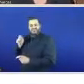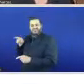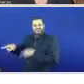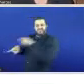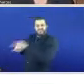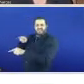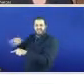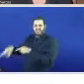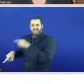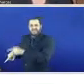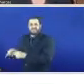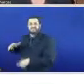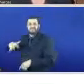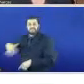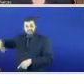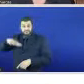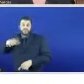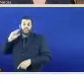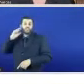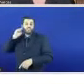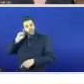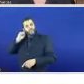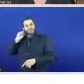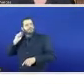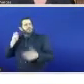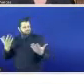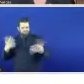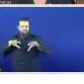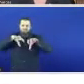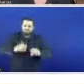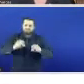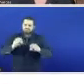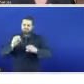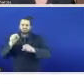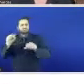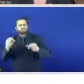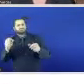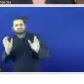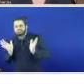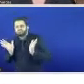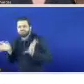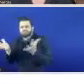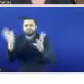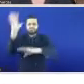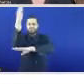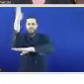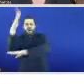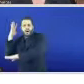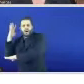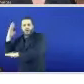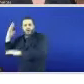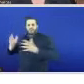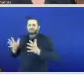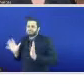any kind of agenda around sexual rights and climate justice and racism. We've seen many more